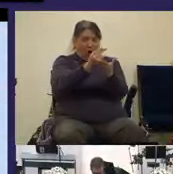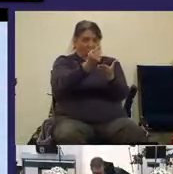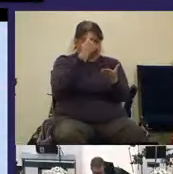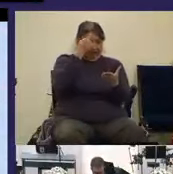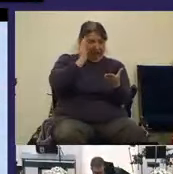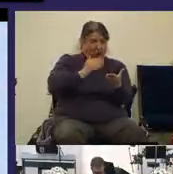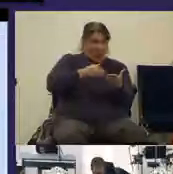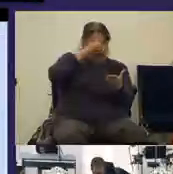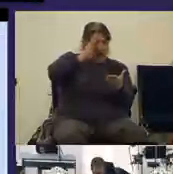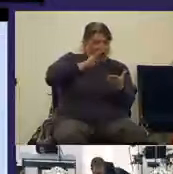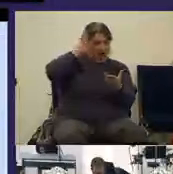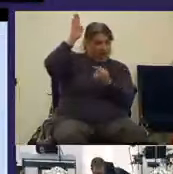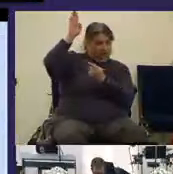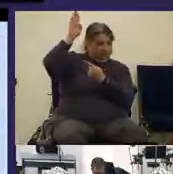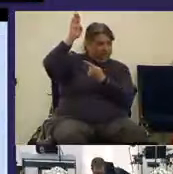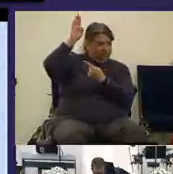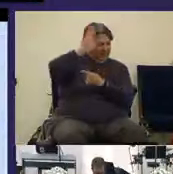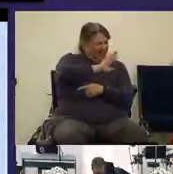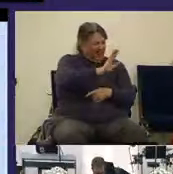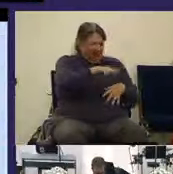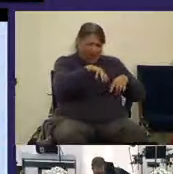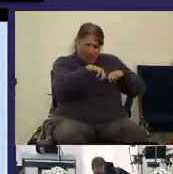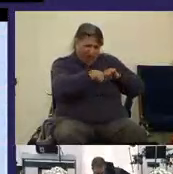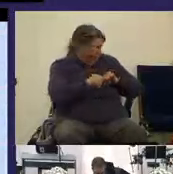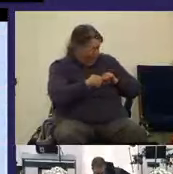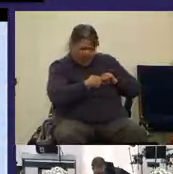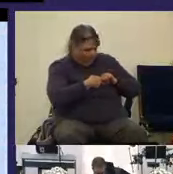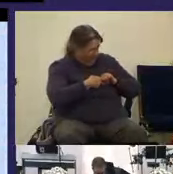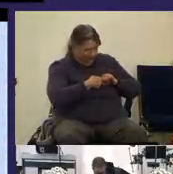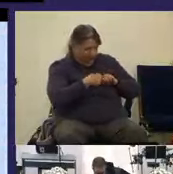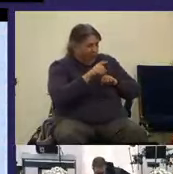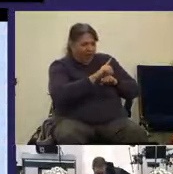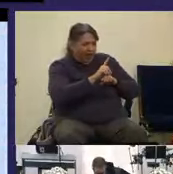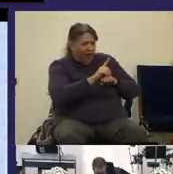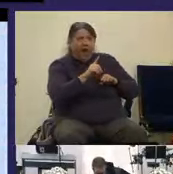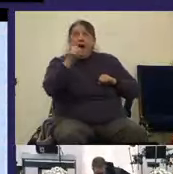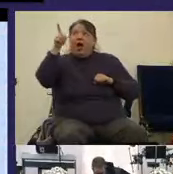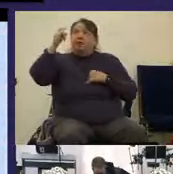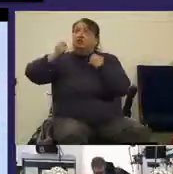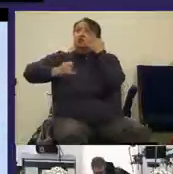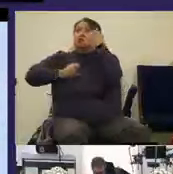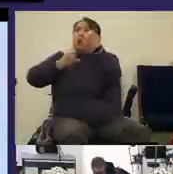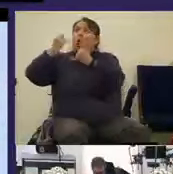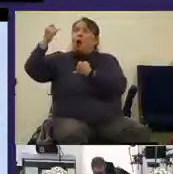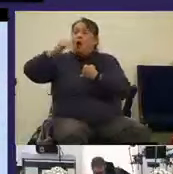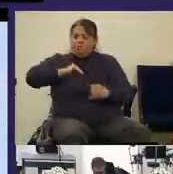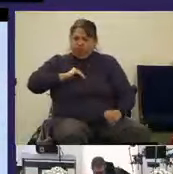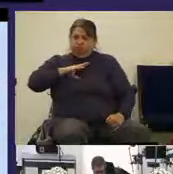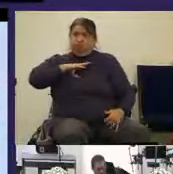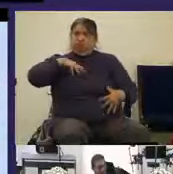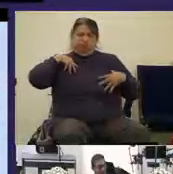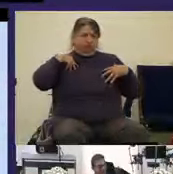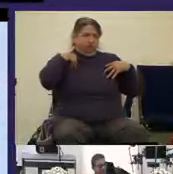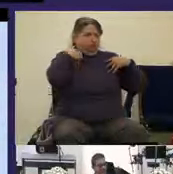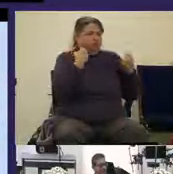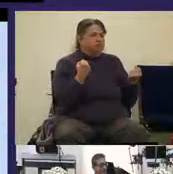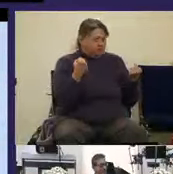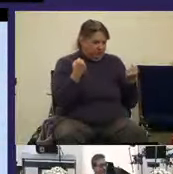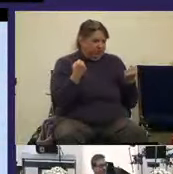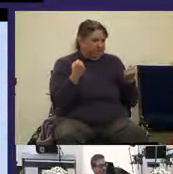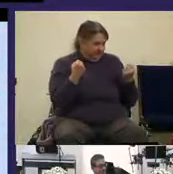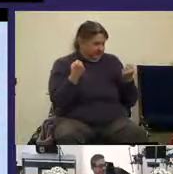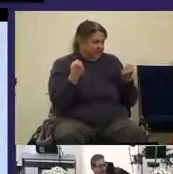then he says, do not grieve, for the joy of the Lord is your